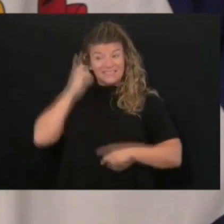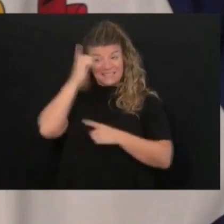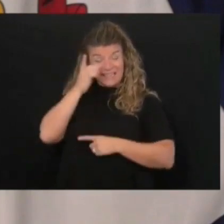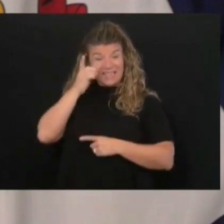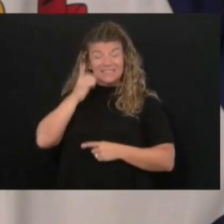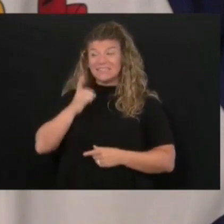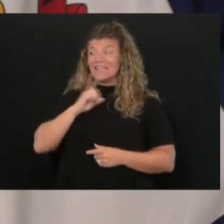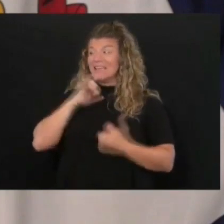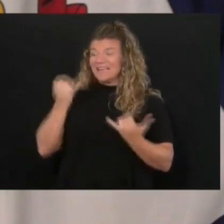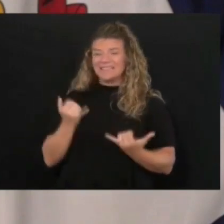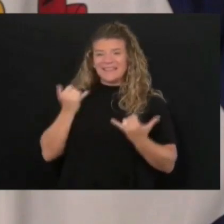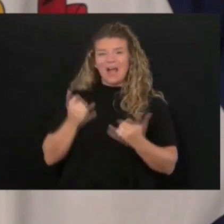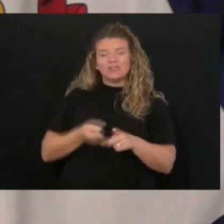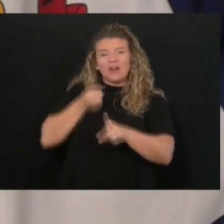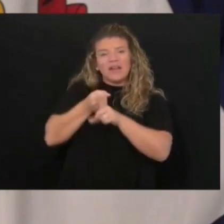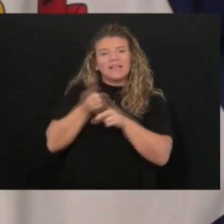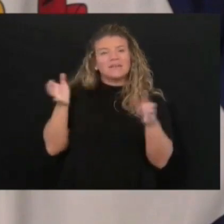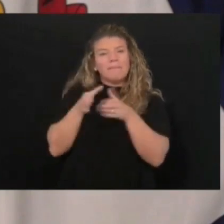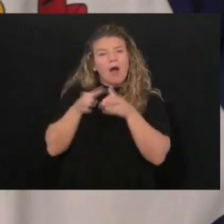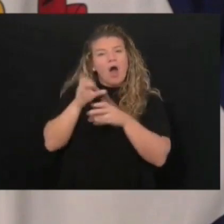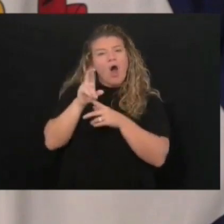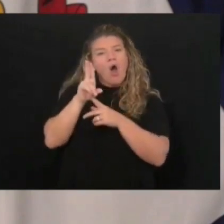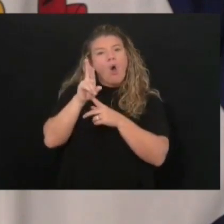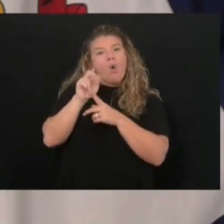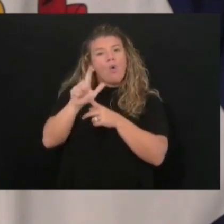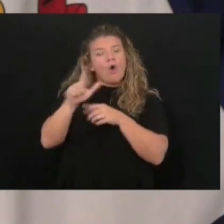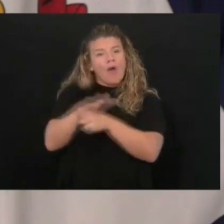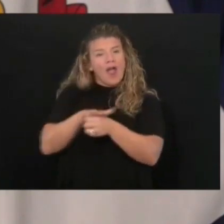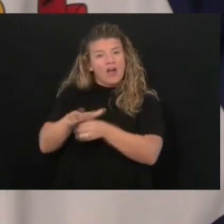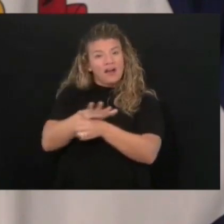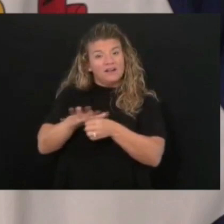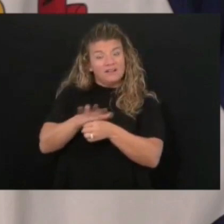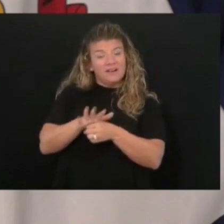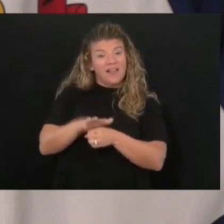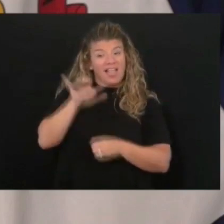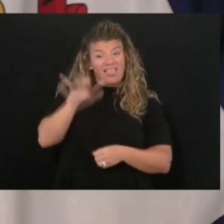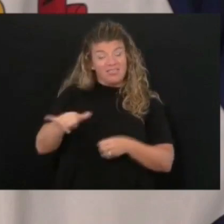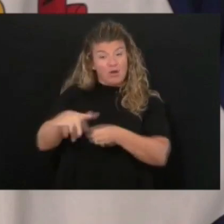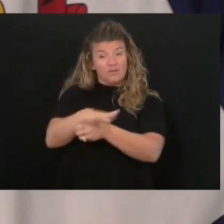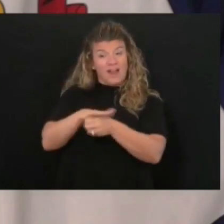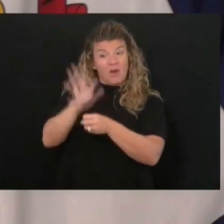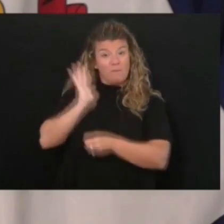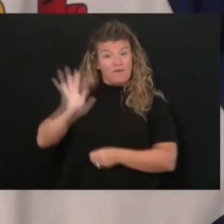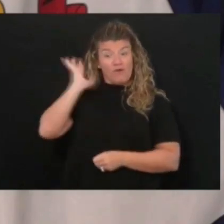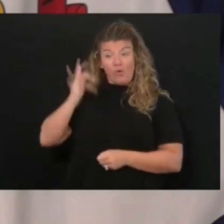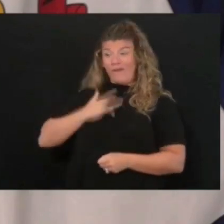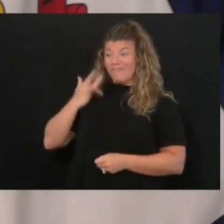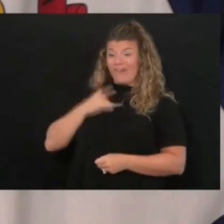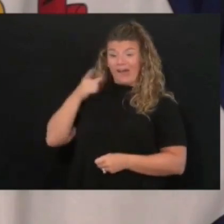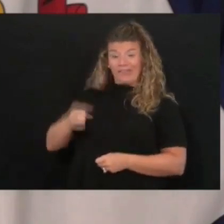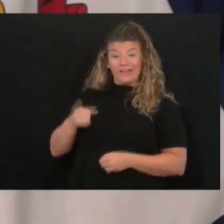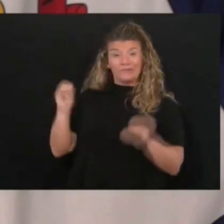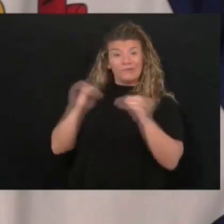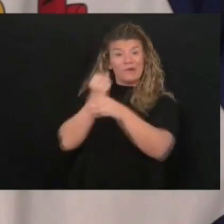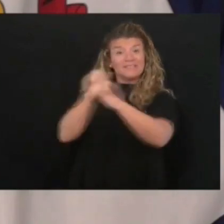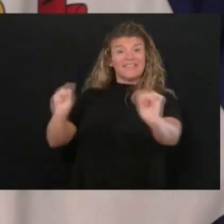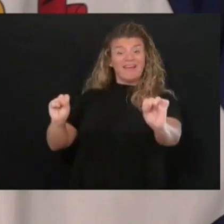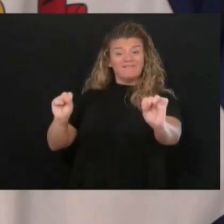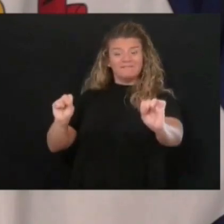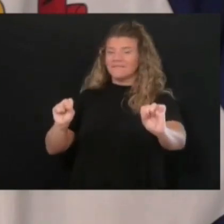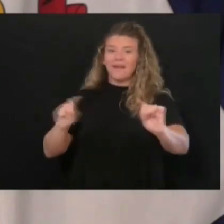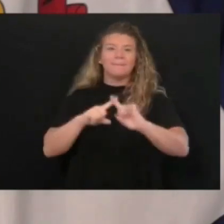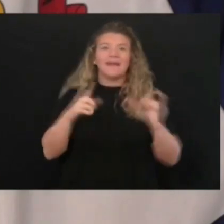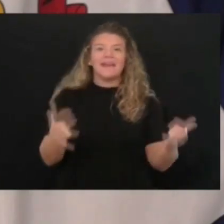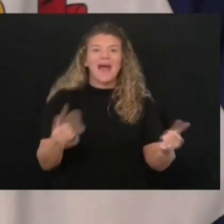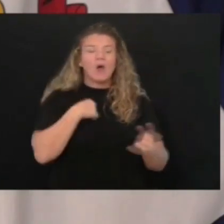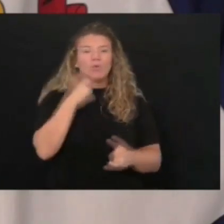into rural areas, you know, areas that maybe we have been a little safer before, and now we're seeing a more